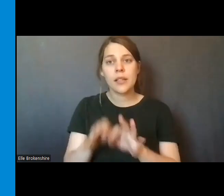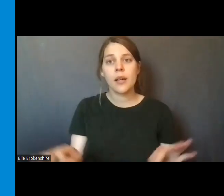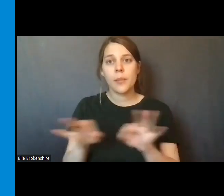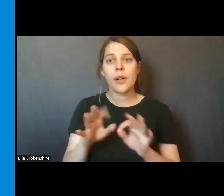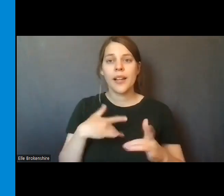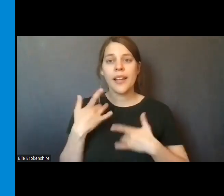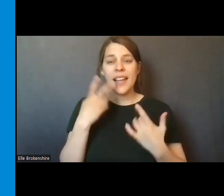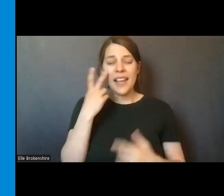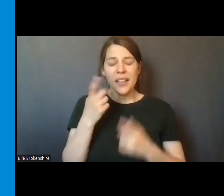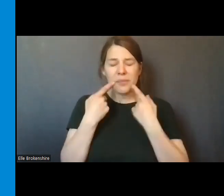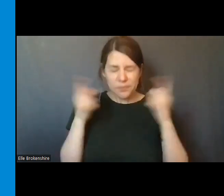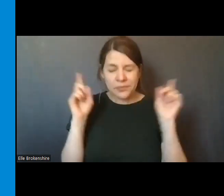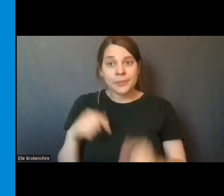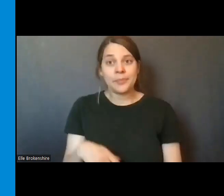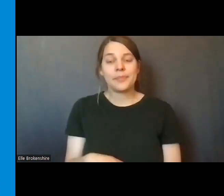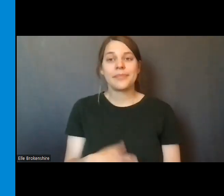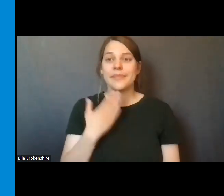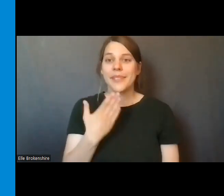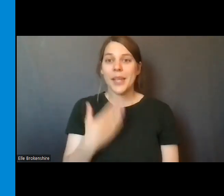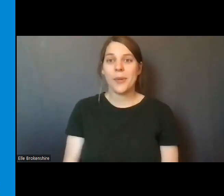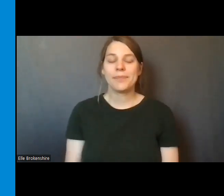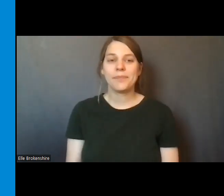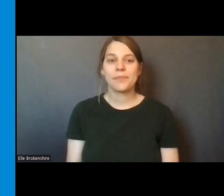come to fruition. So thank you. Thank you.